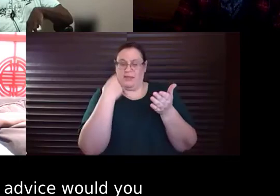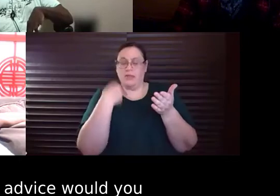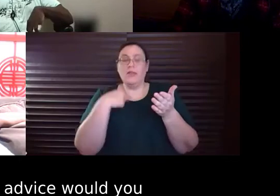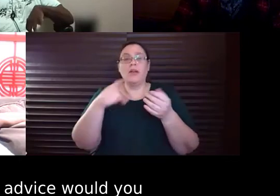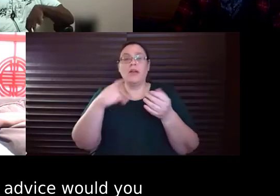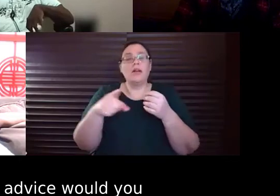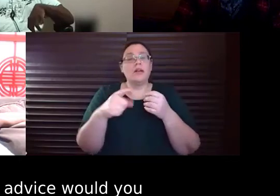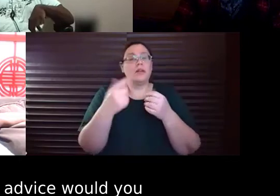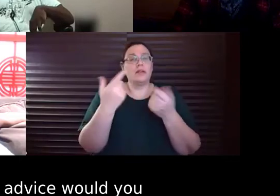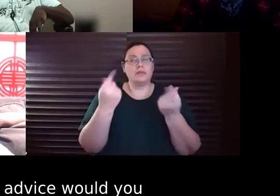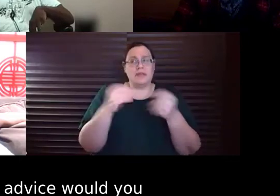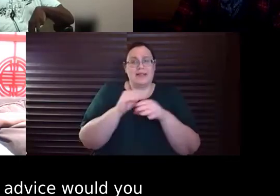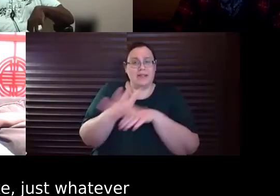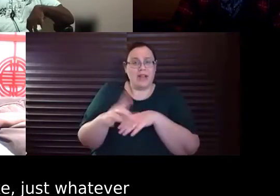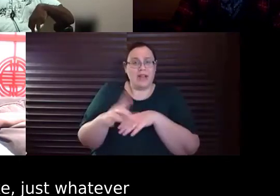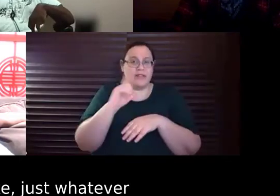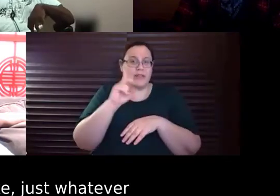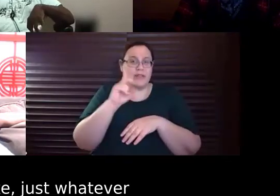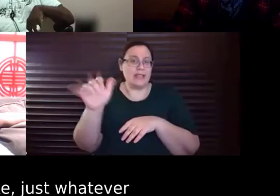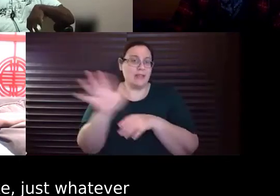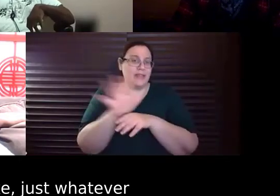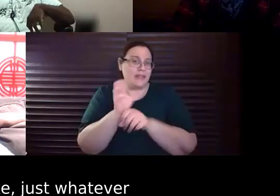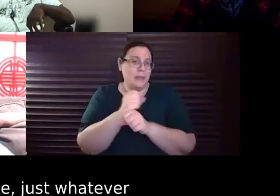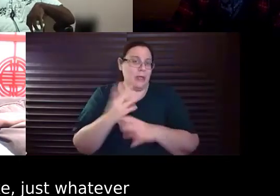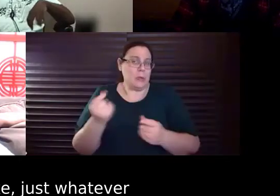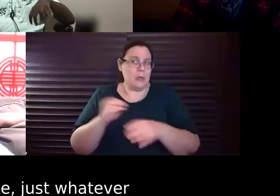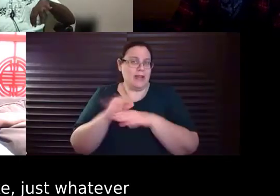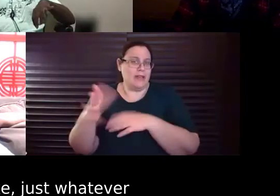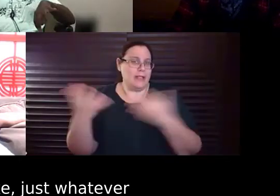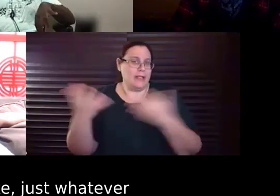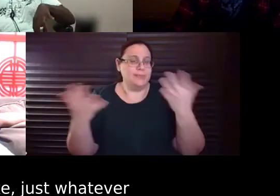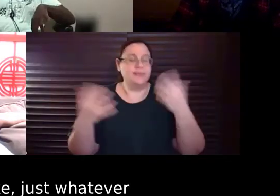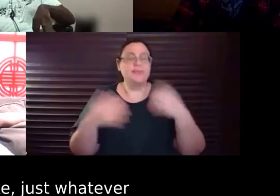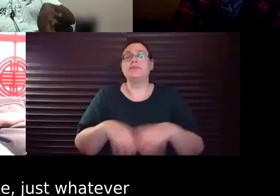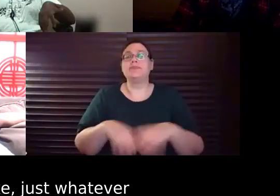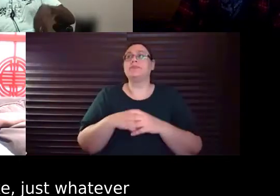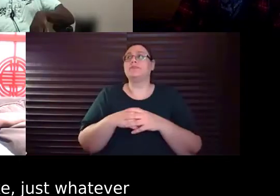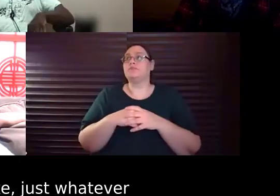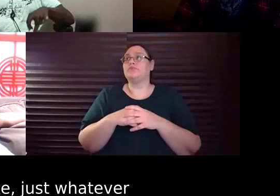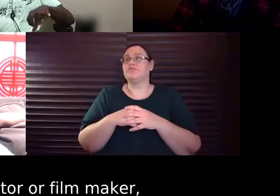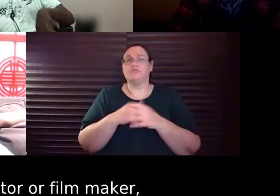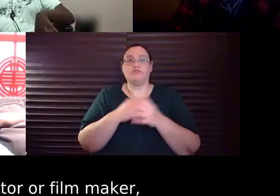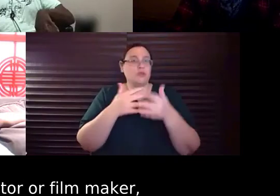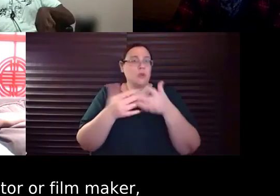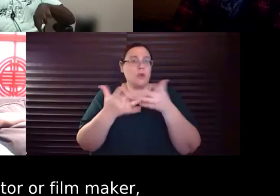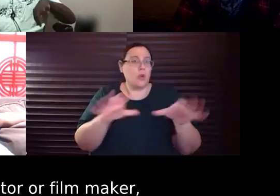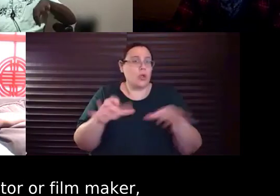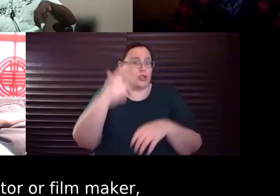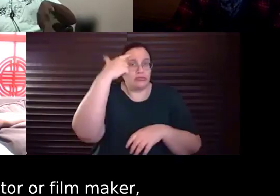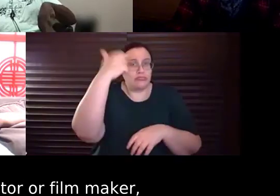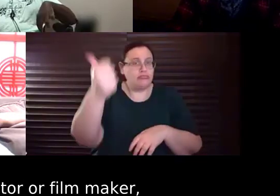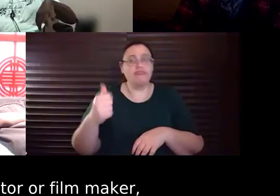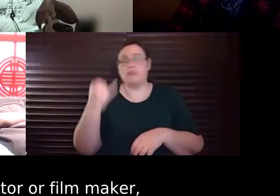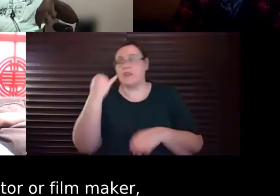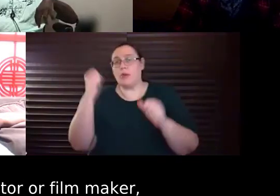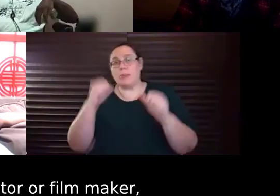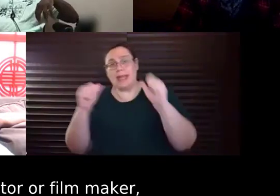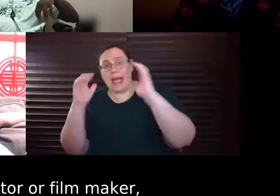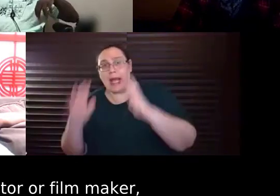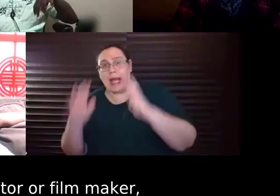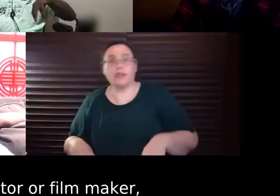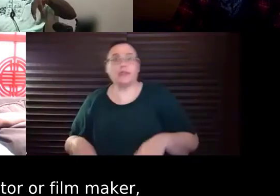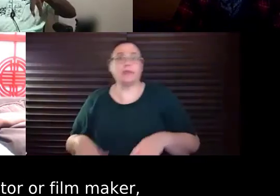to disabled filmmakers, and that is like just whatever you want to do, whether you want to be an actor or a